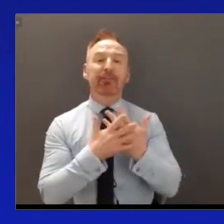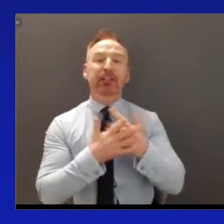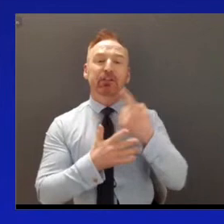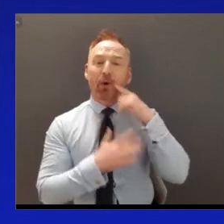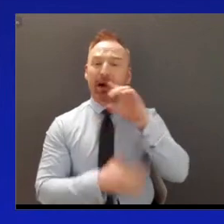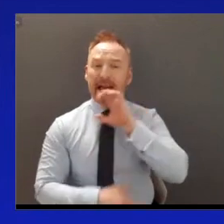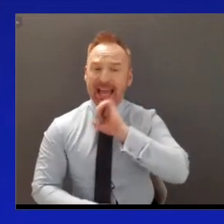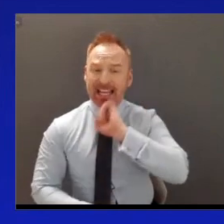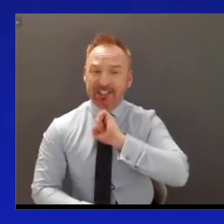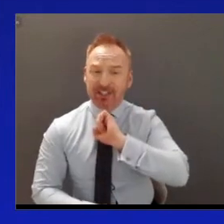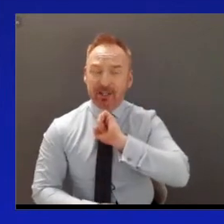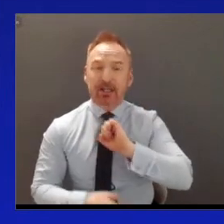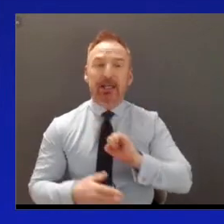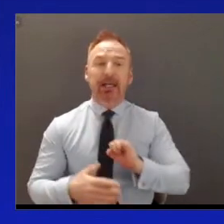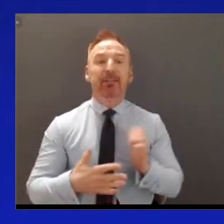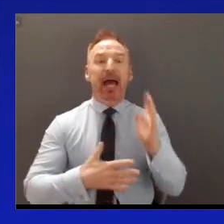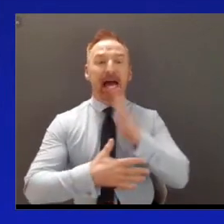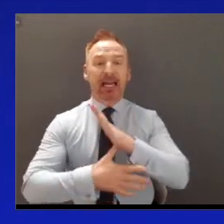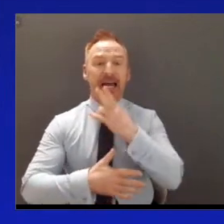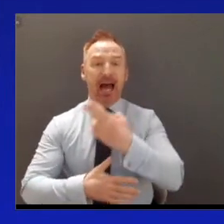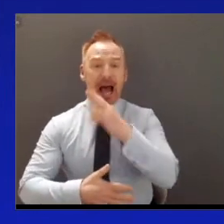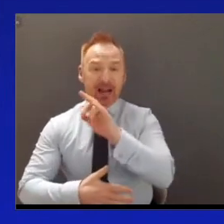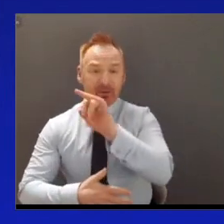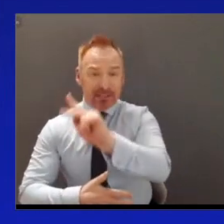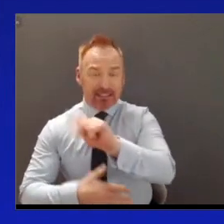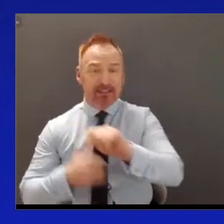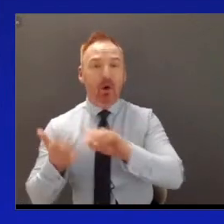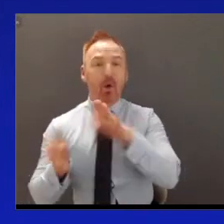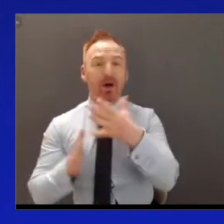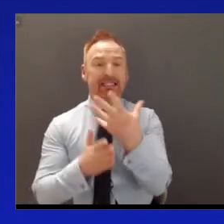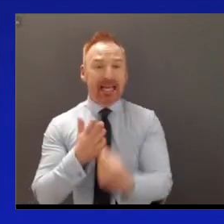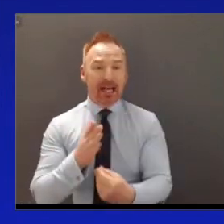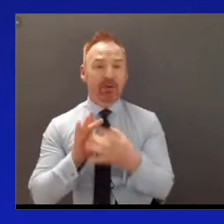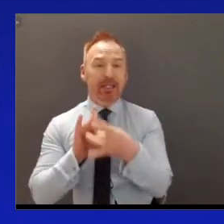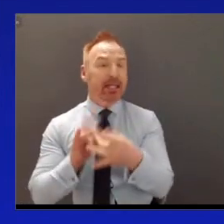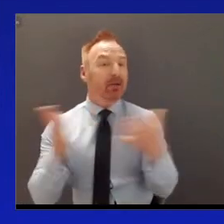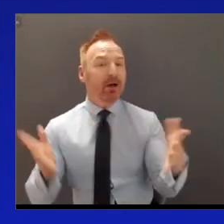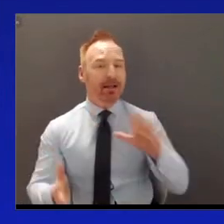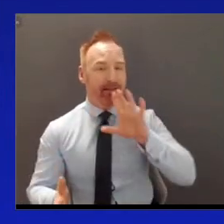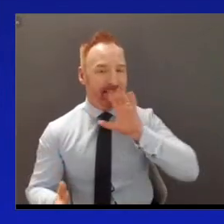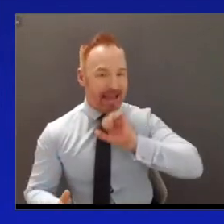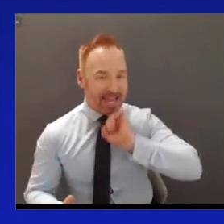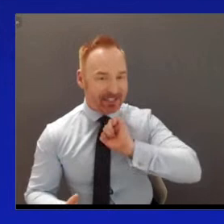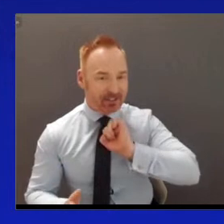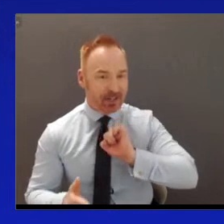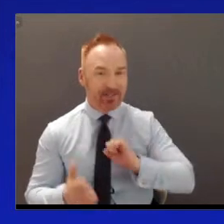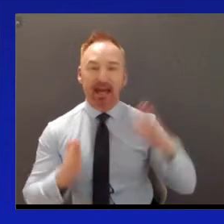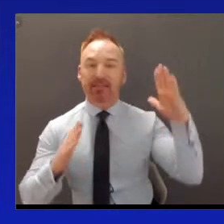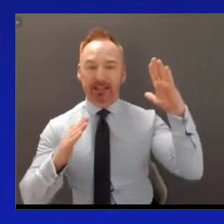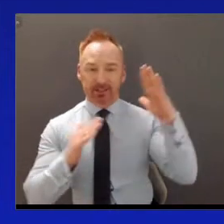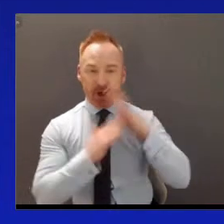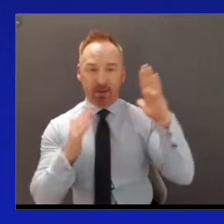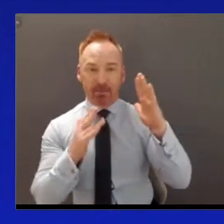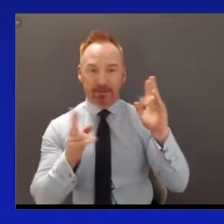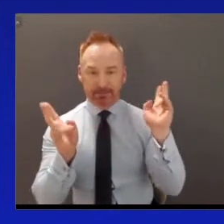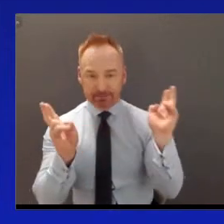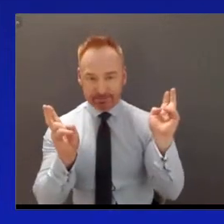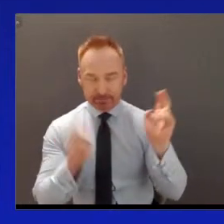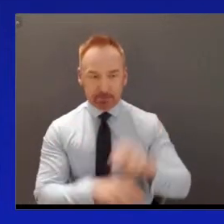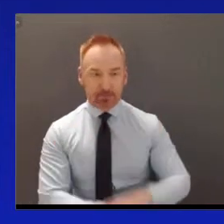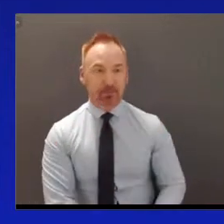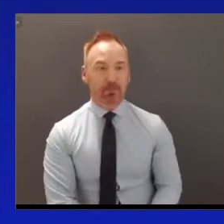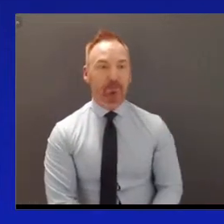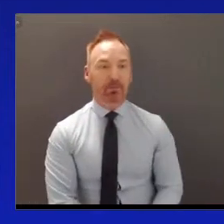higher risk for hospitalizations and death based on their age as the most important factor. Great, thank you. When it comes to